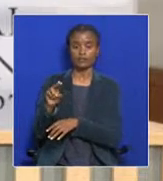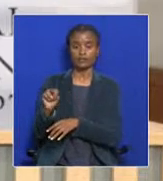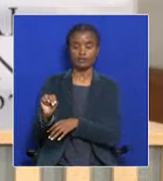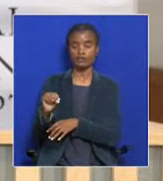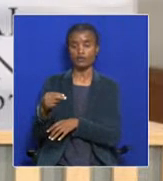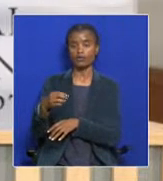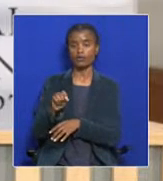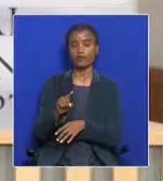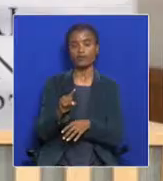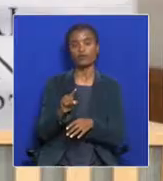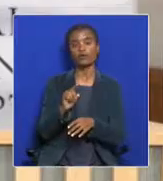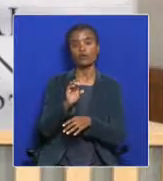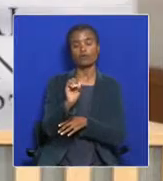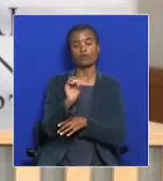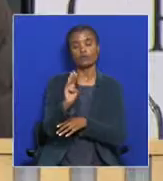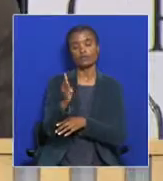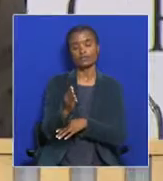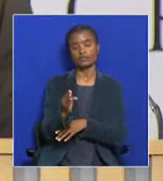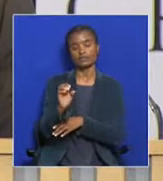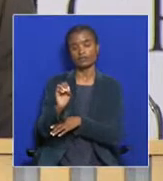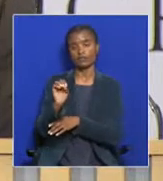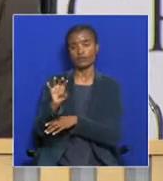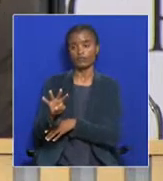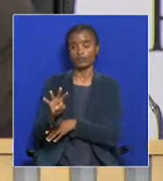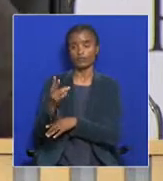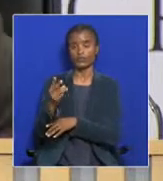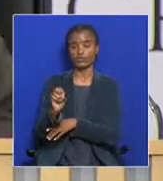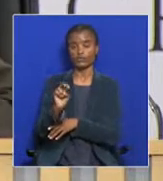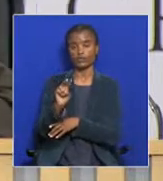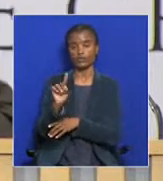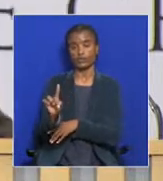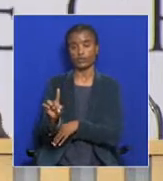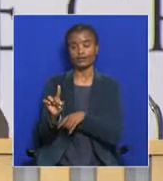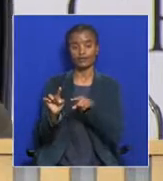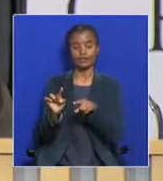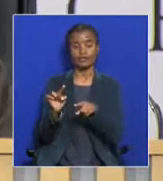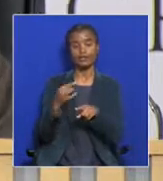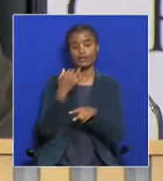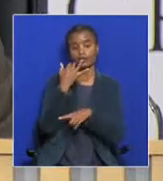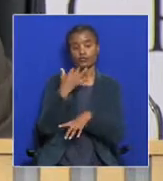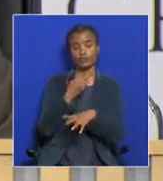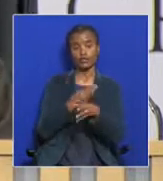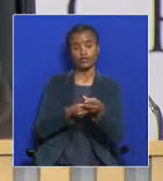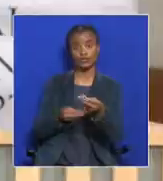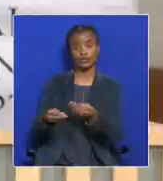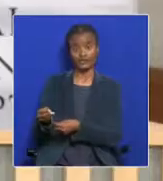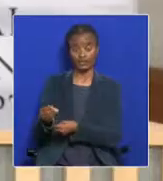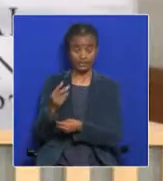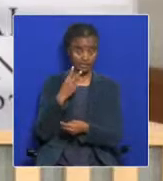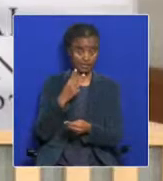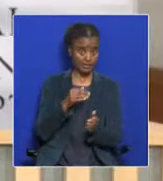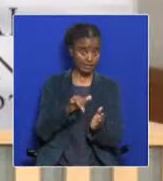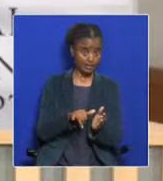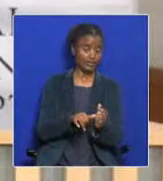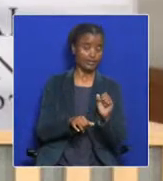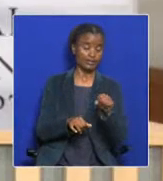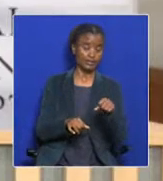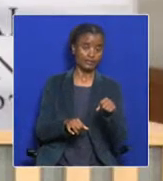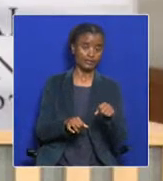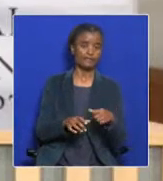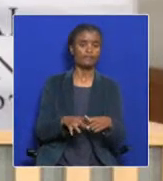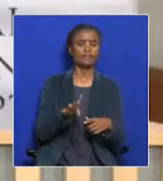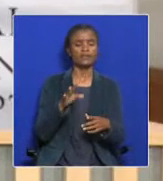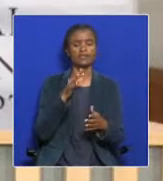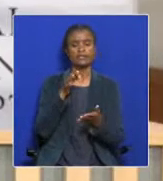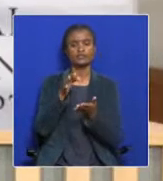04/08-2021 for drug trafficking. Do you see that? Yes, I see it, Commissioner. I suggest to you that why you didn't call LCRC was